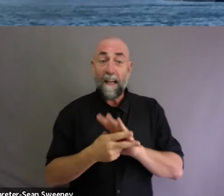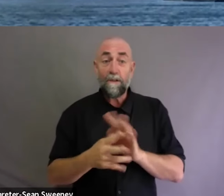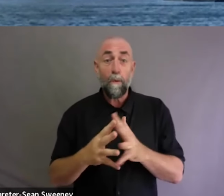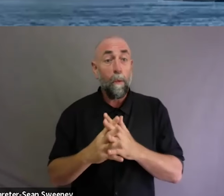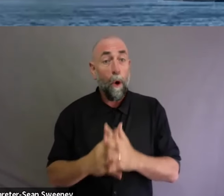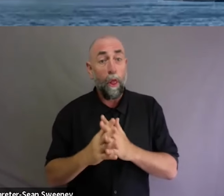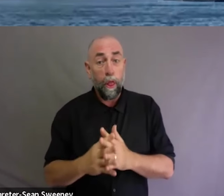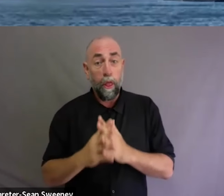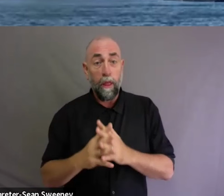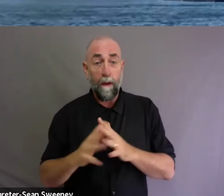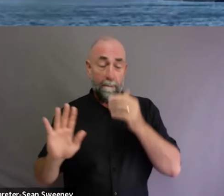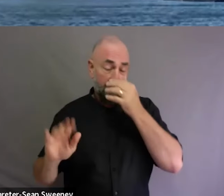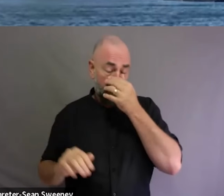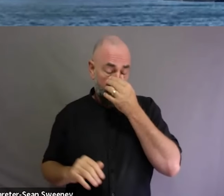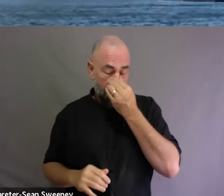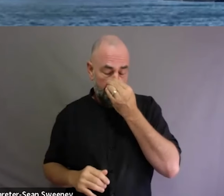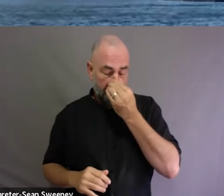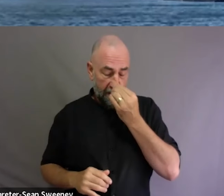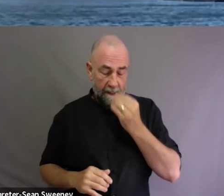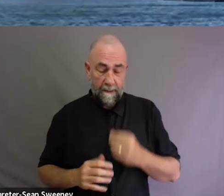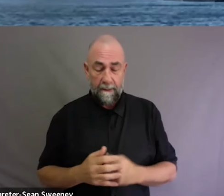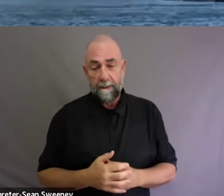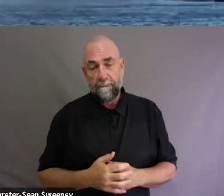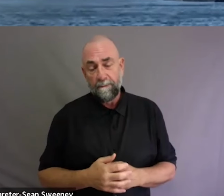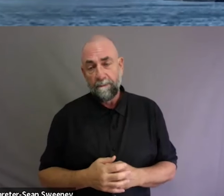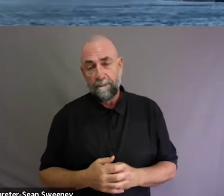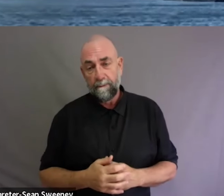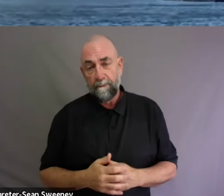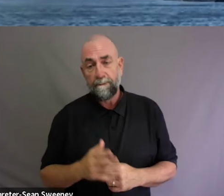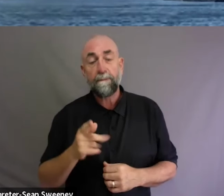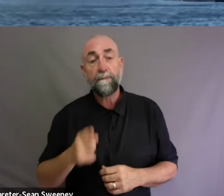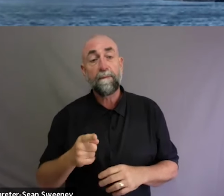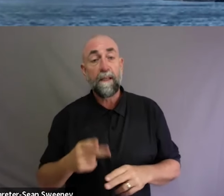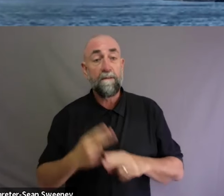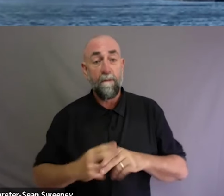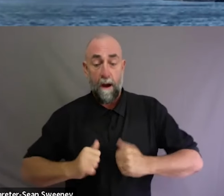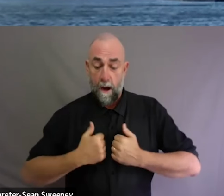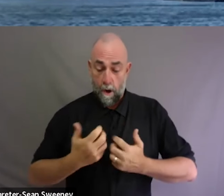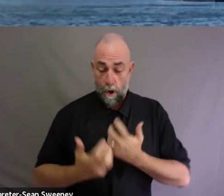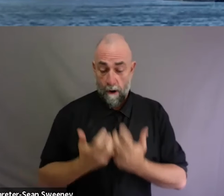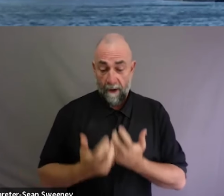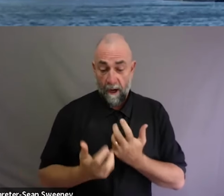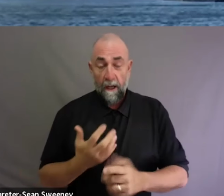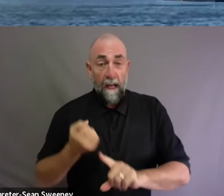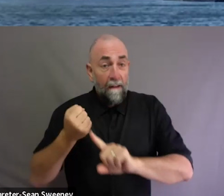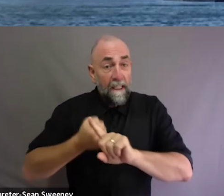as to advocate for our university and beyond.